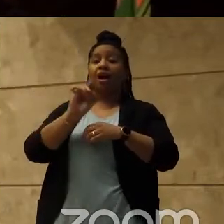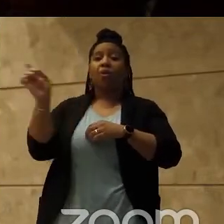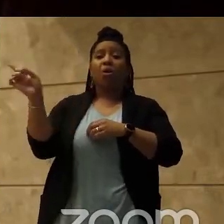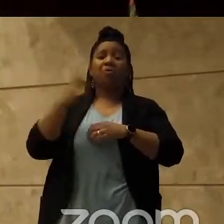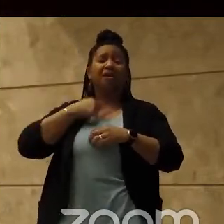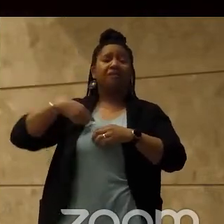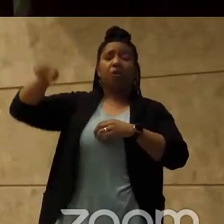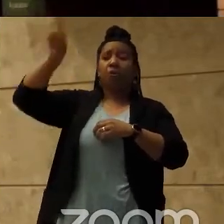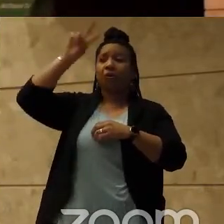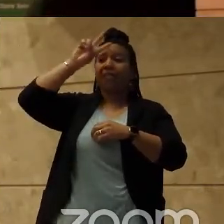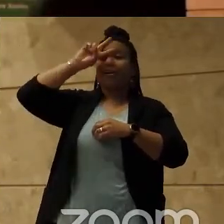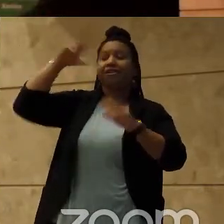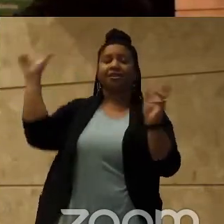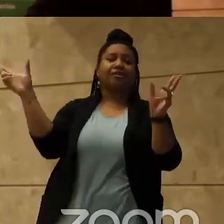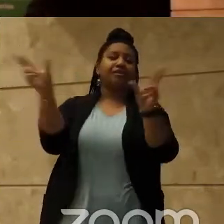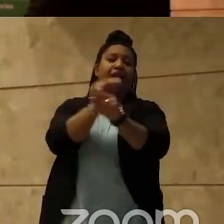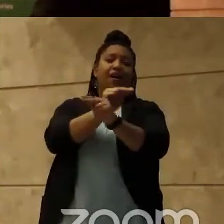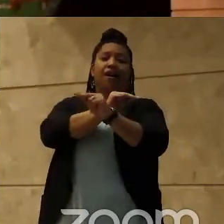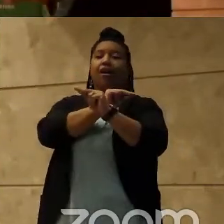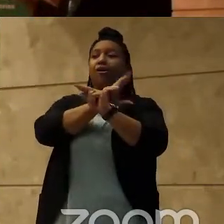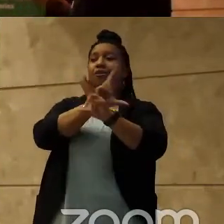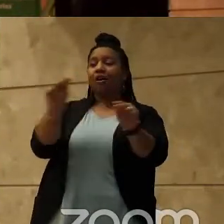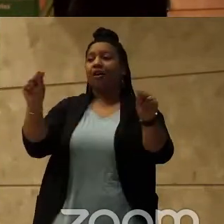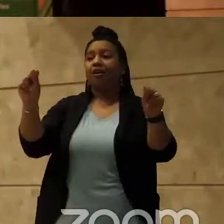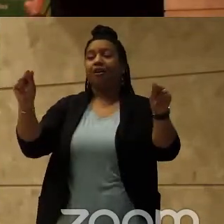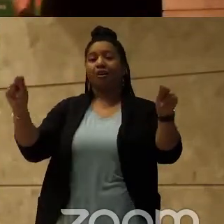I won't be